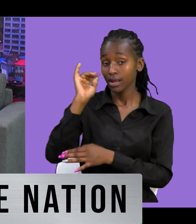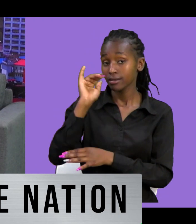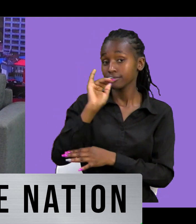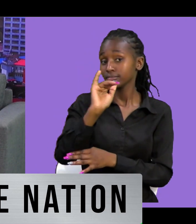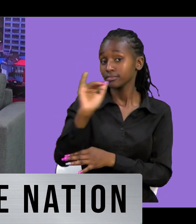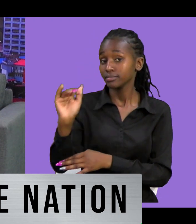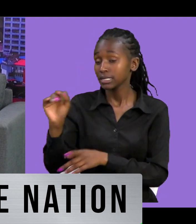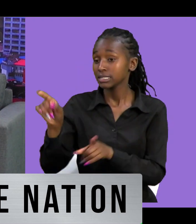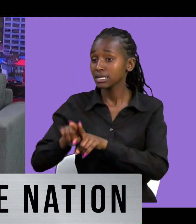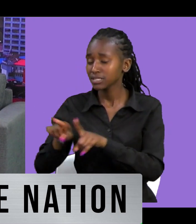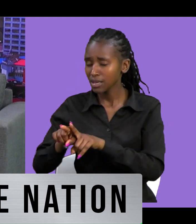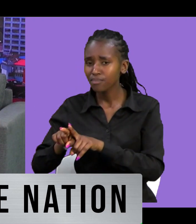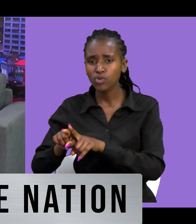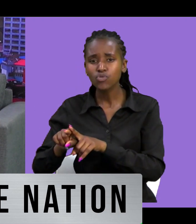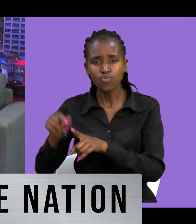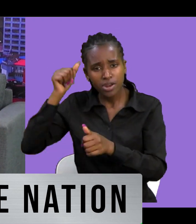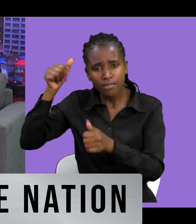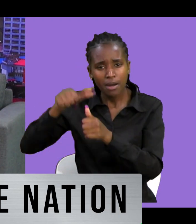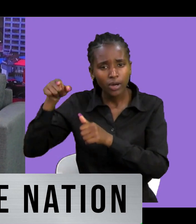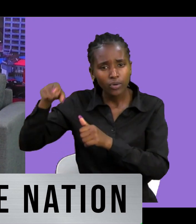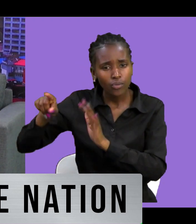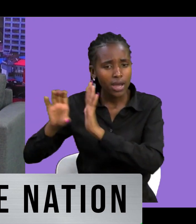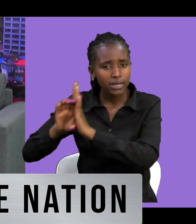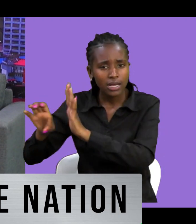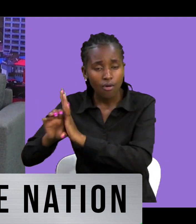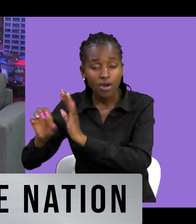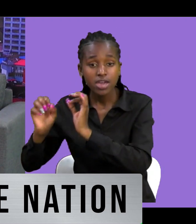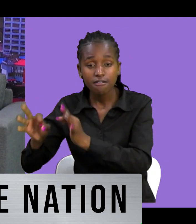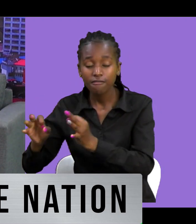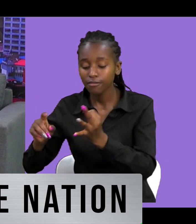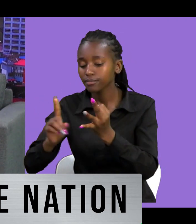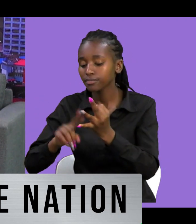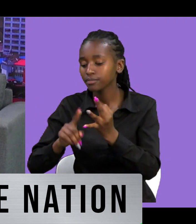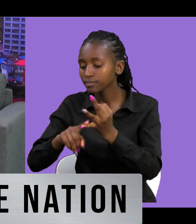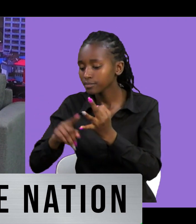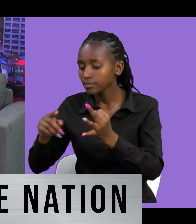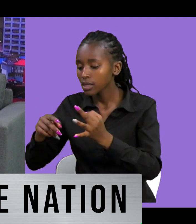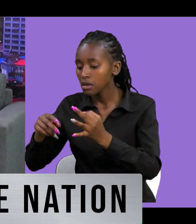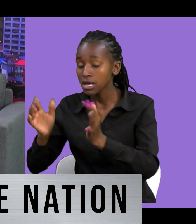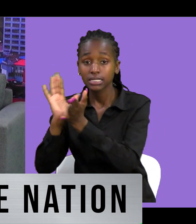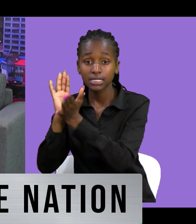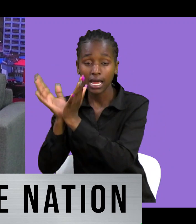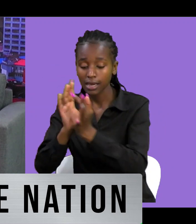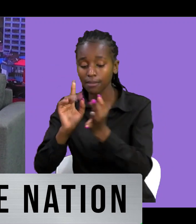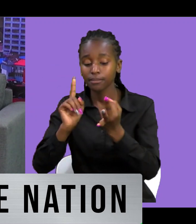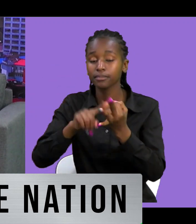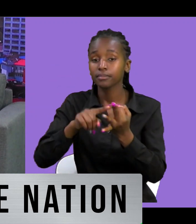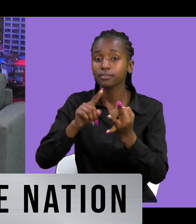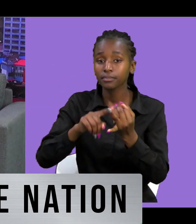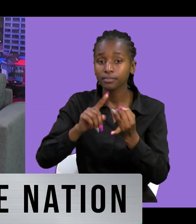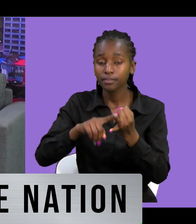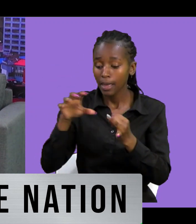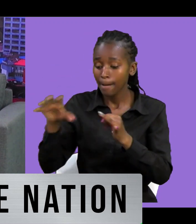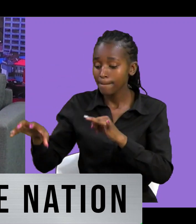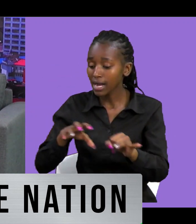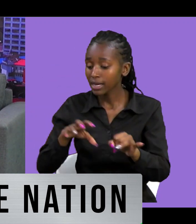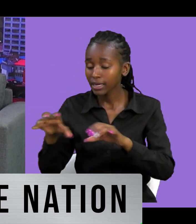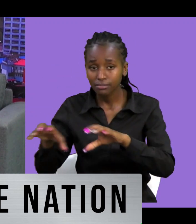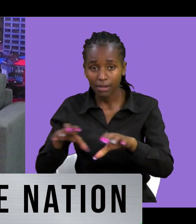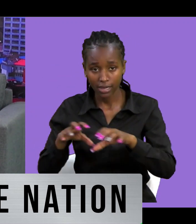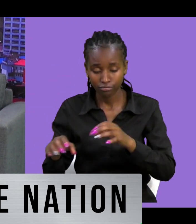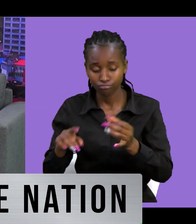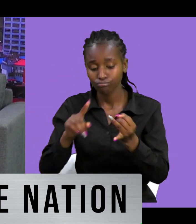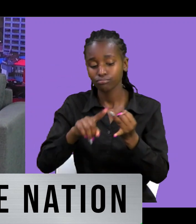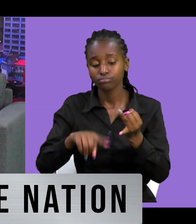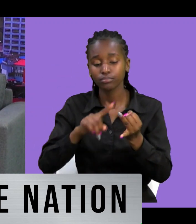the stadium, and the road. The stadium and the soko. Now a leader will come and say, now if I build the stadium, how